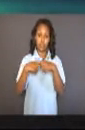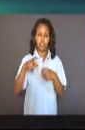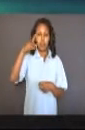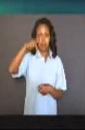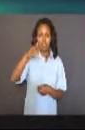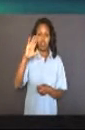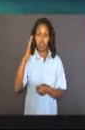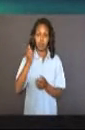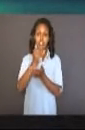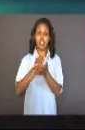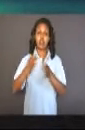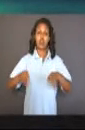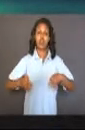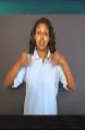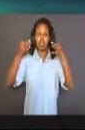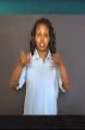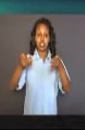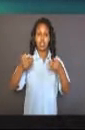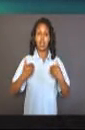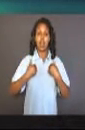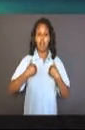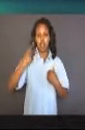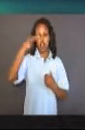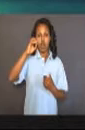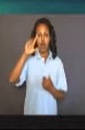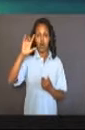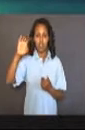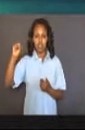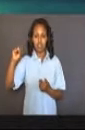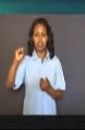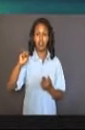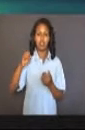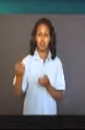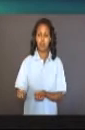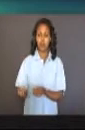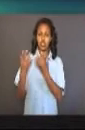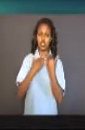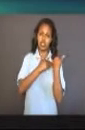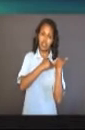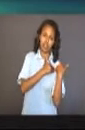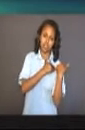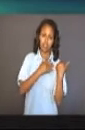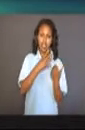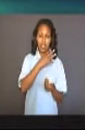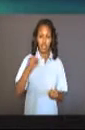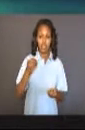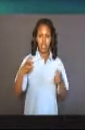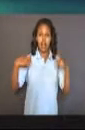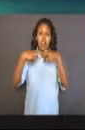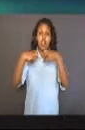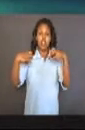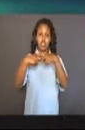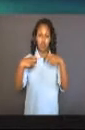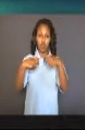P-type semiconductors have holes as their majority carriers and